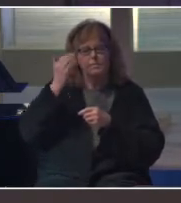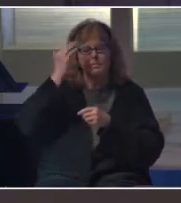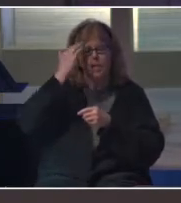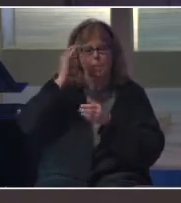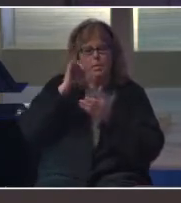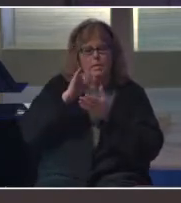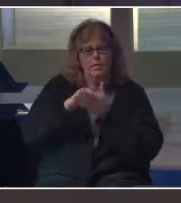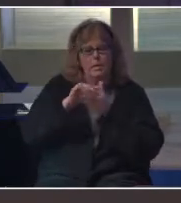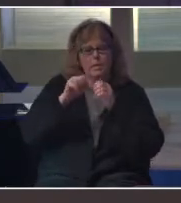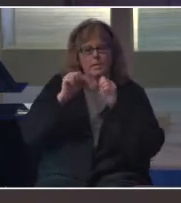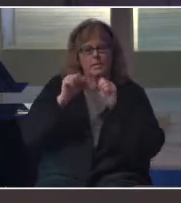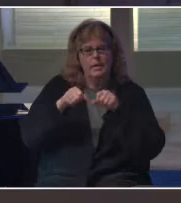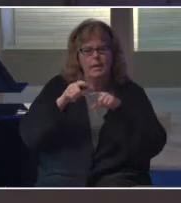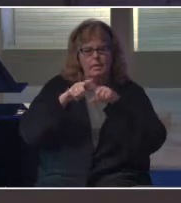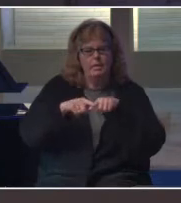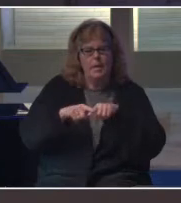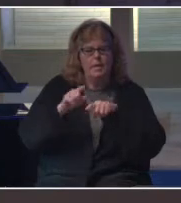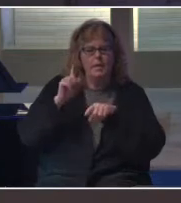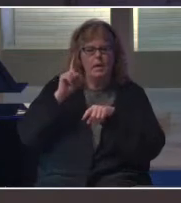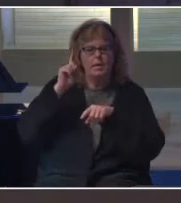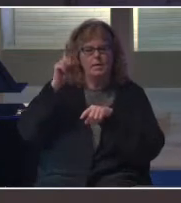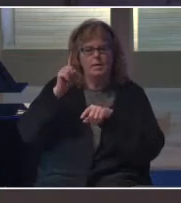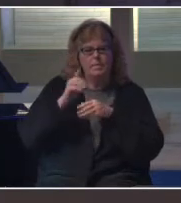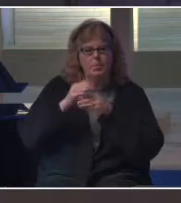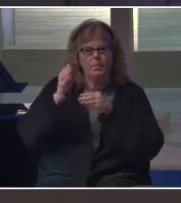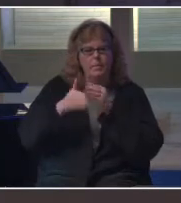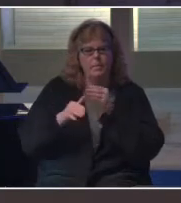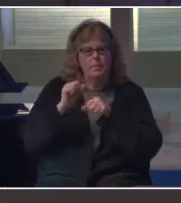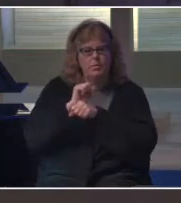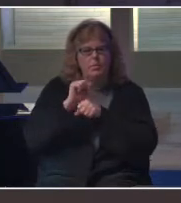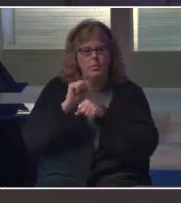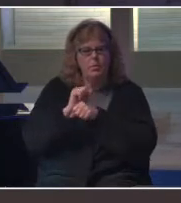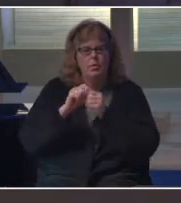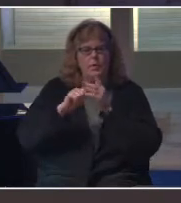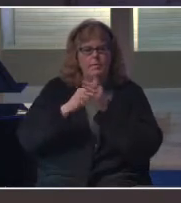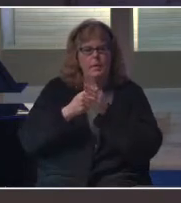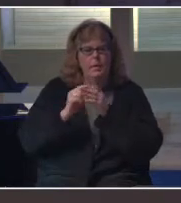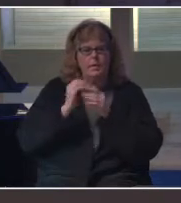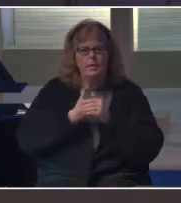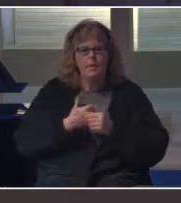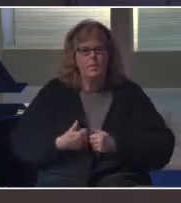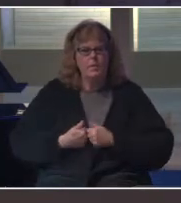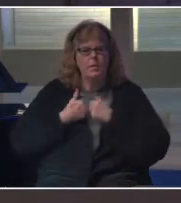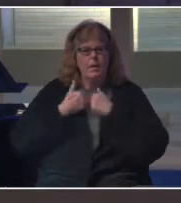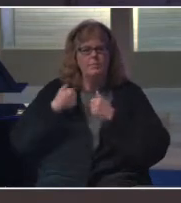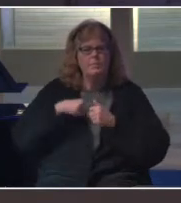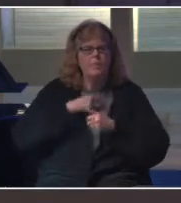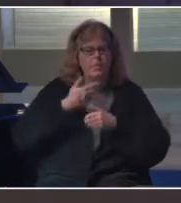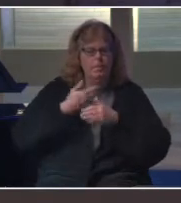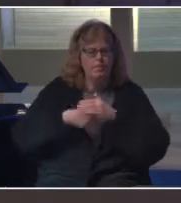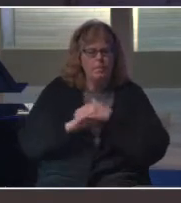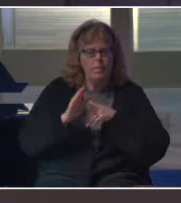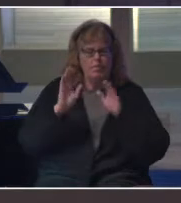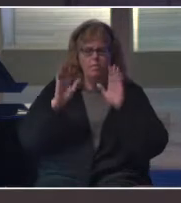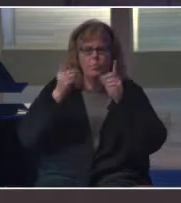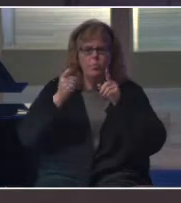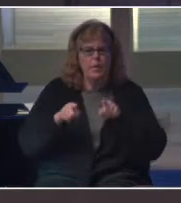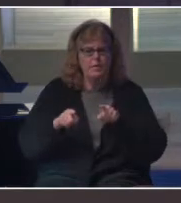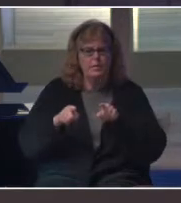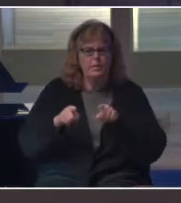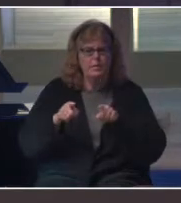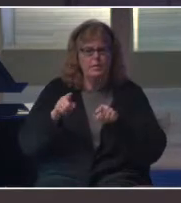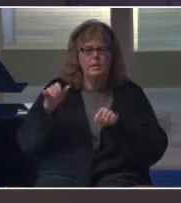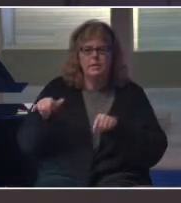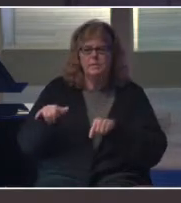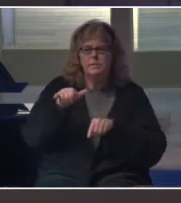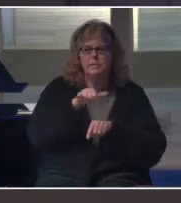that, can depend on him to complete the work which he's begun in our lives. We were born miraculously, just